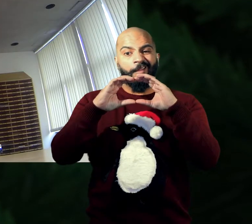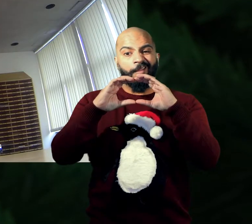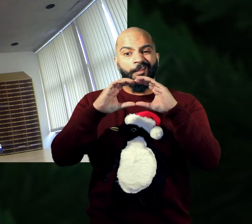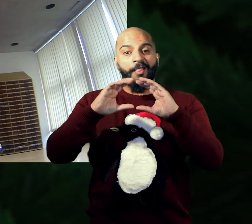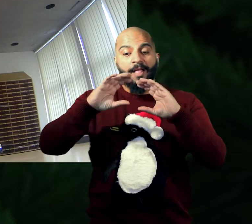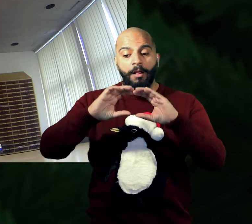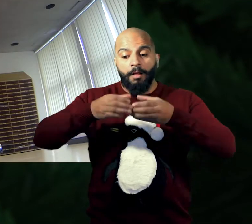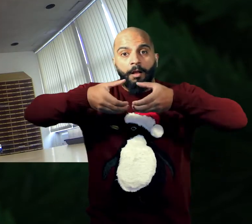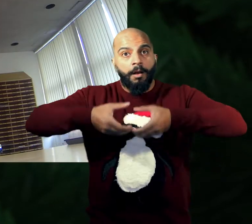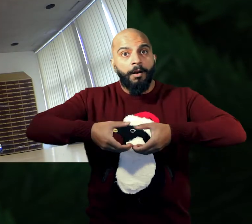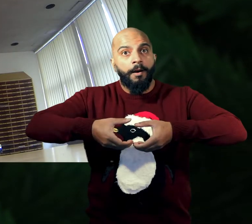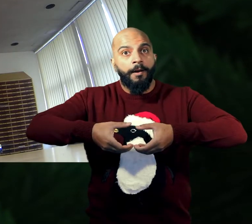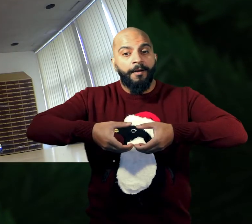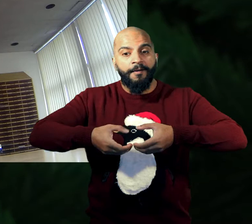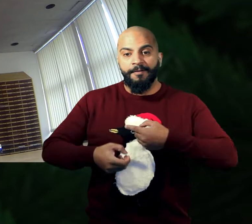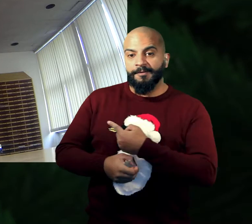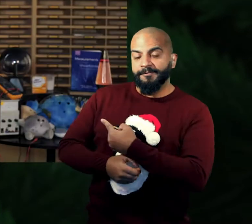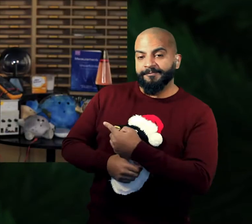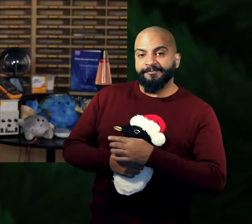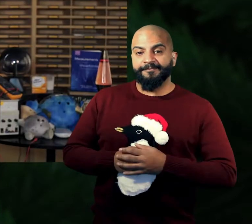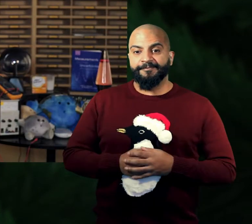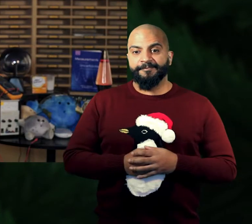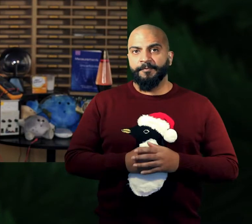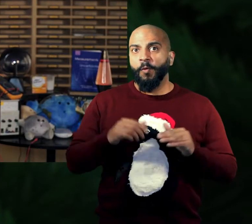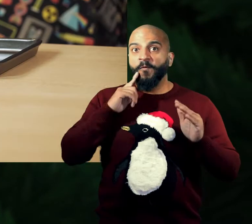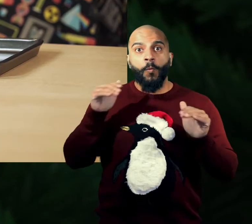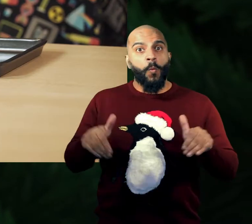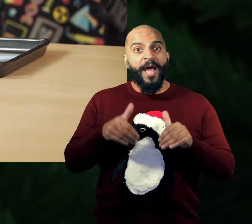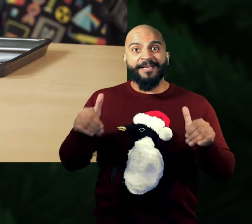and I stand well back. And then I wait.